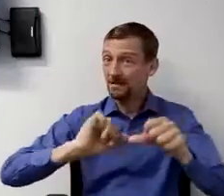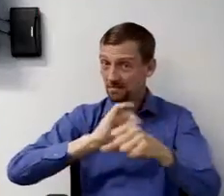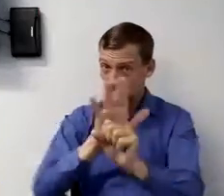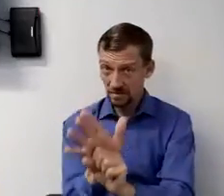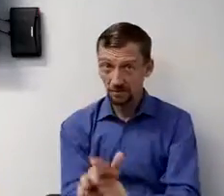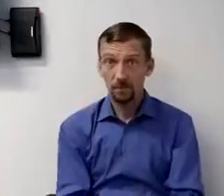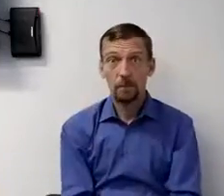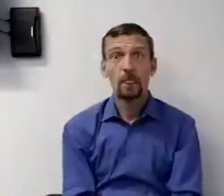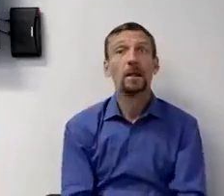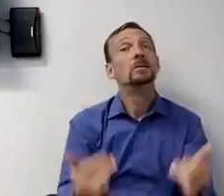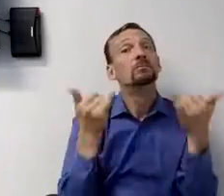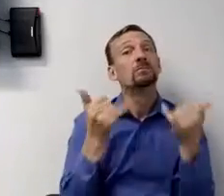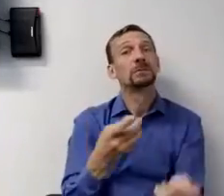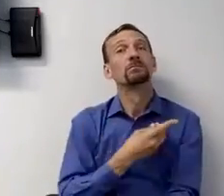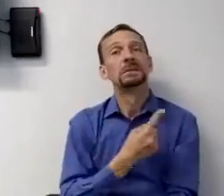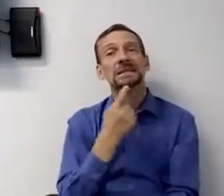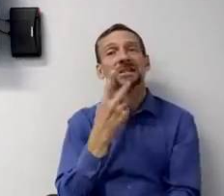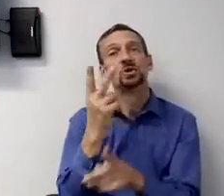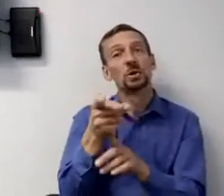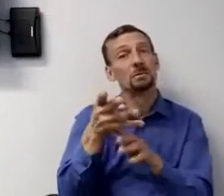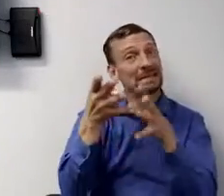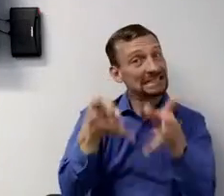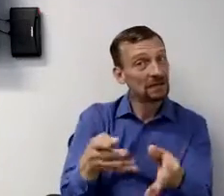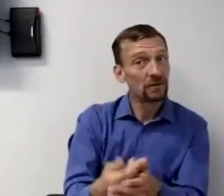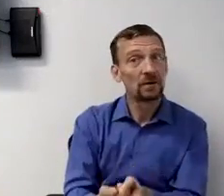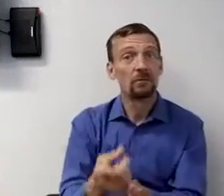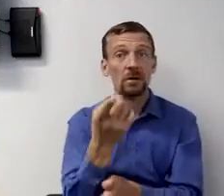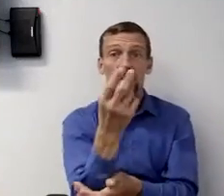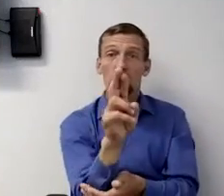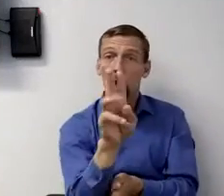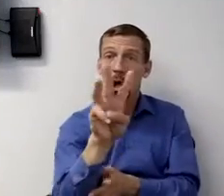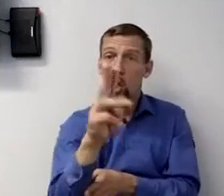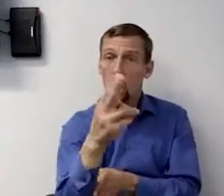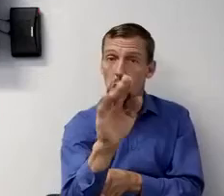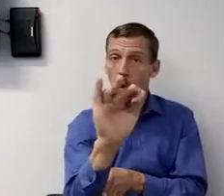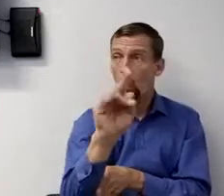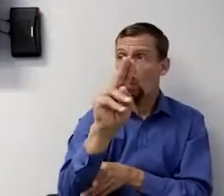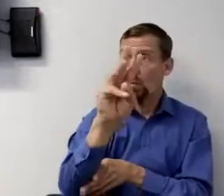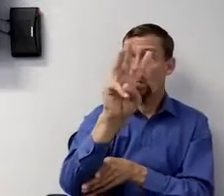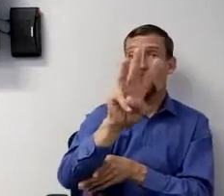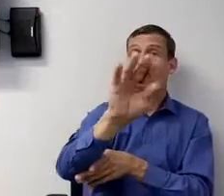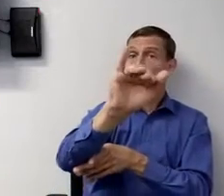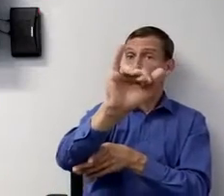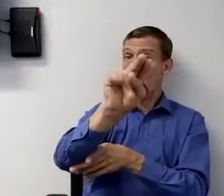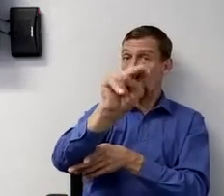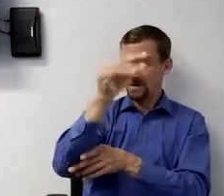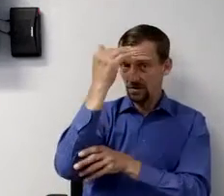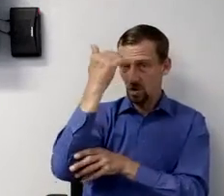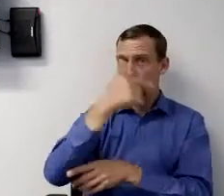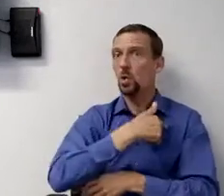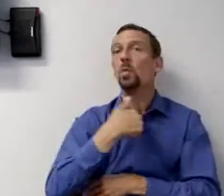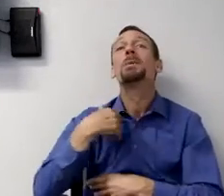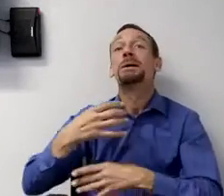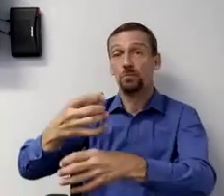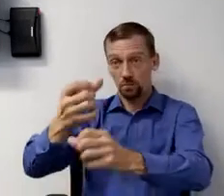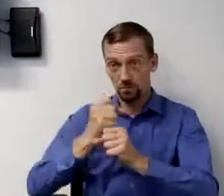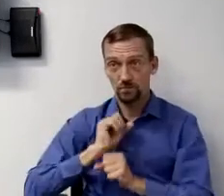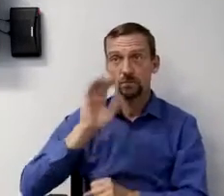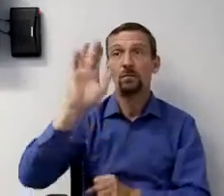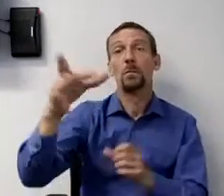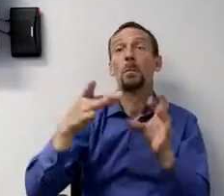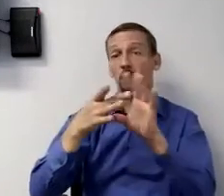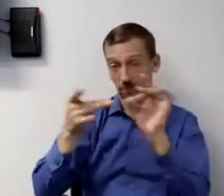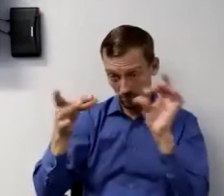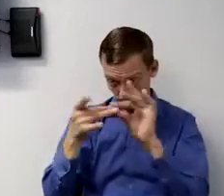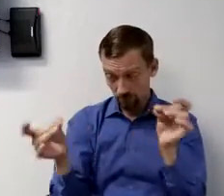Okay, so we have a couple minutes left, and Dr. Wynn, I just want to let Dr. Wynn know that we did receive his